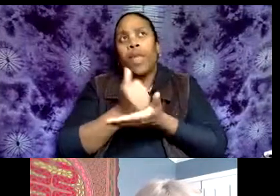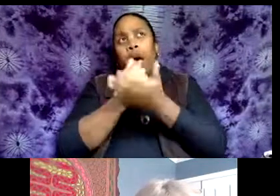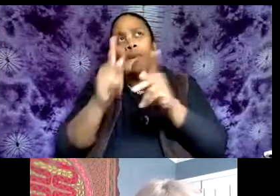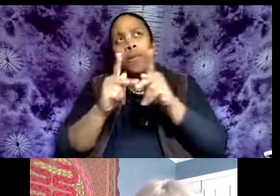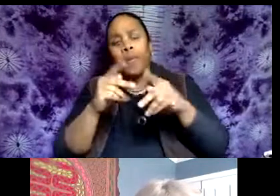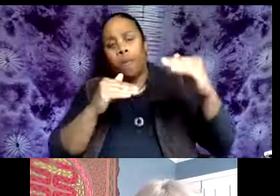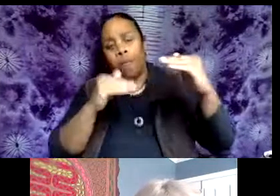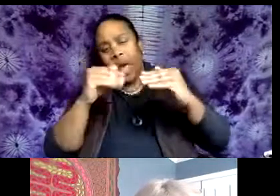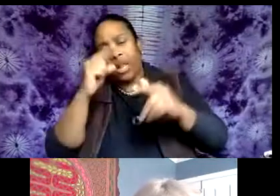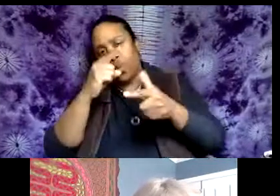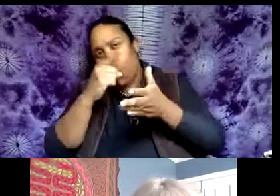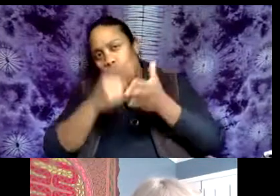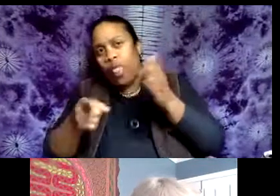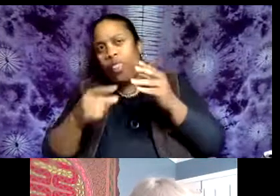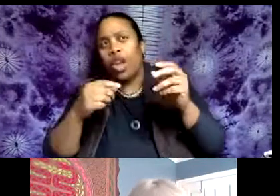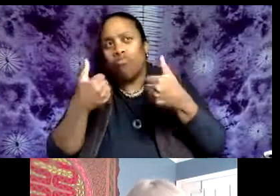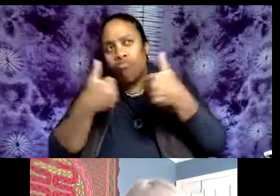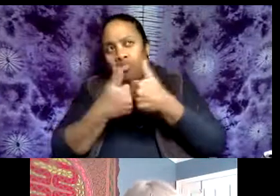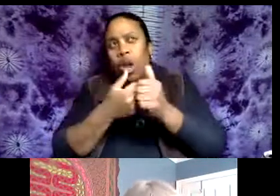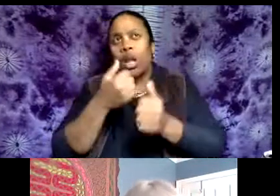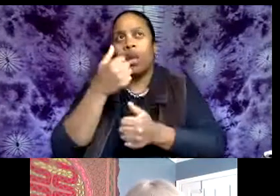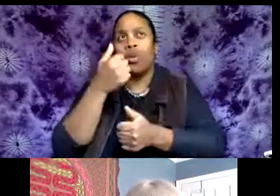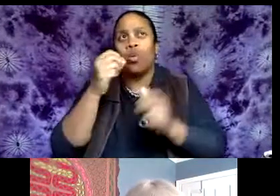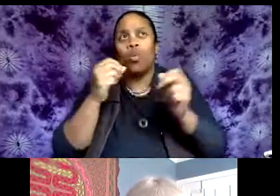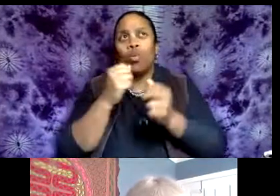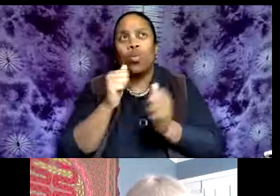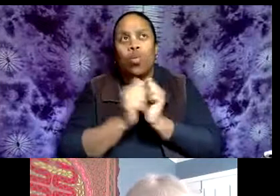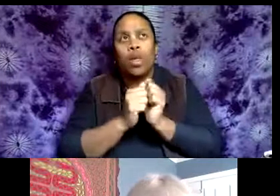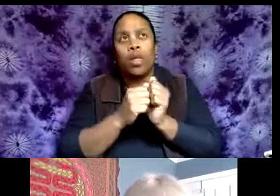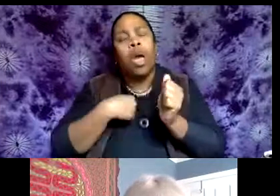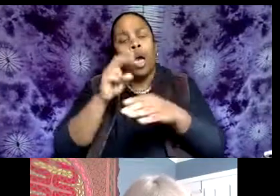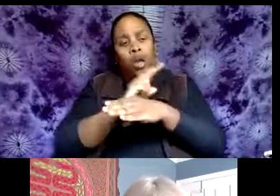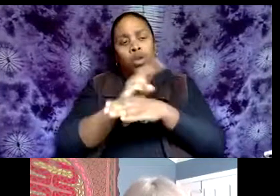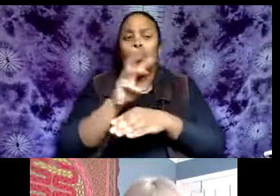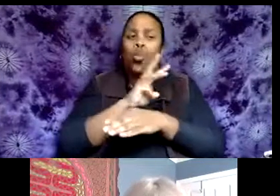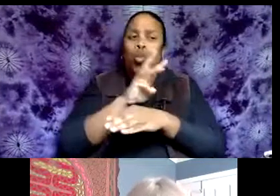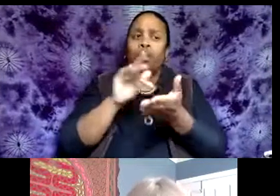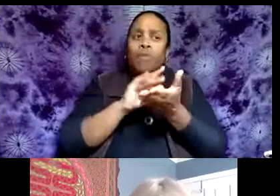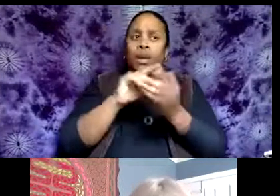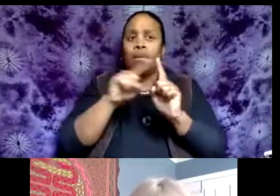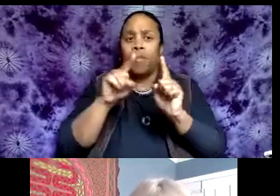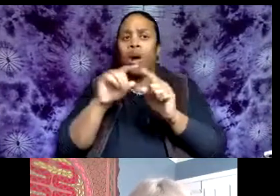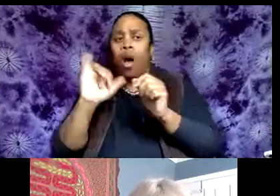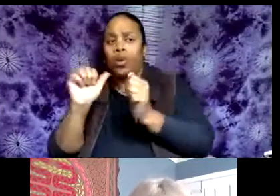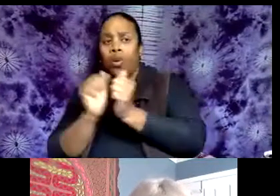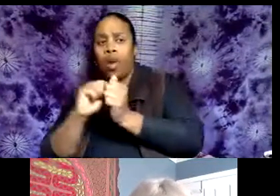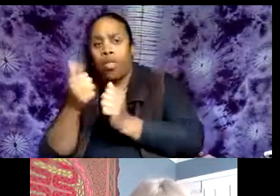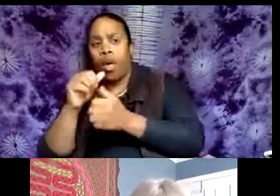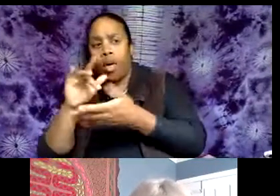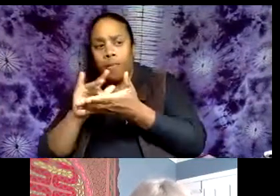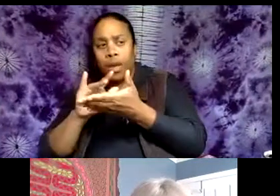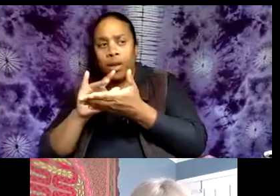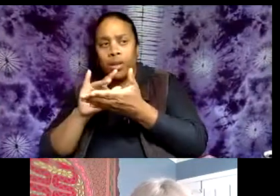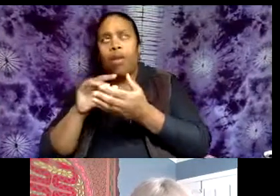background in neuroscience and epidemiology, so I do use Western medicine. I apply that to energy medicine. Another powerful technique that I use